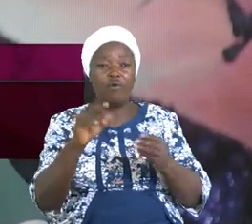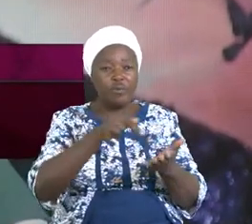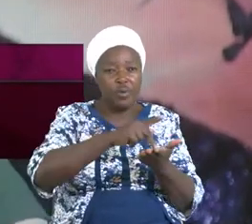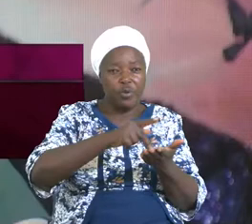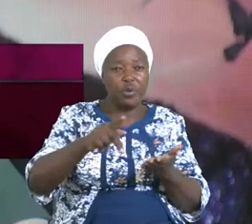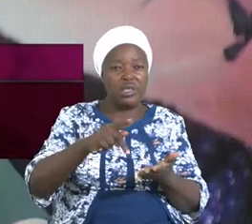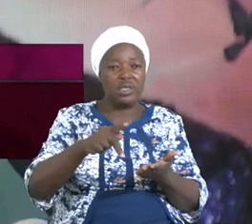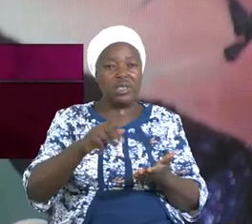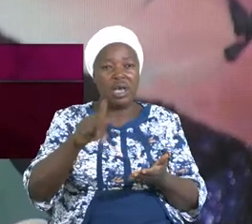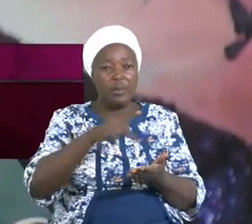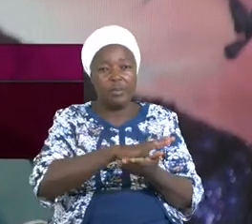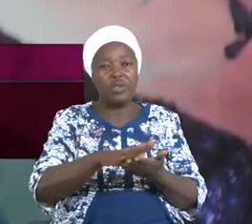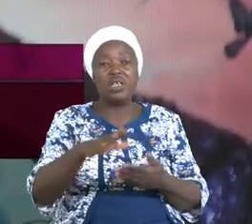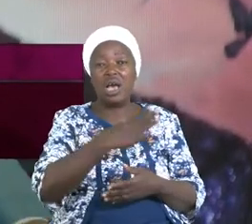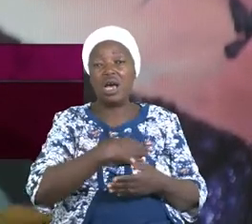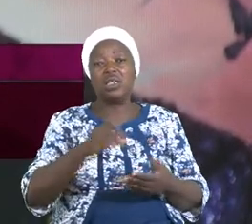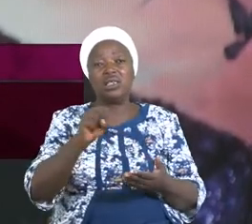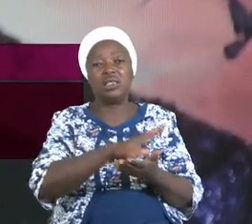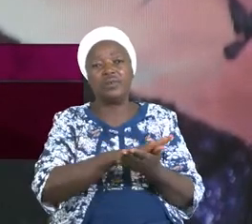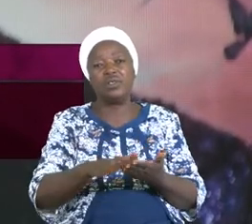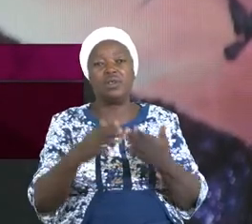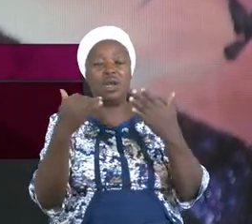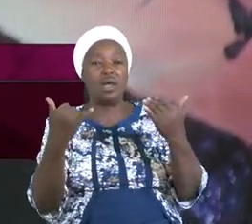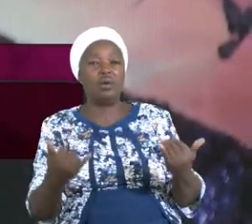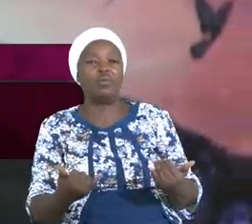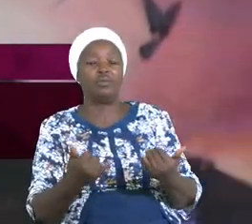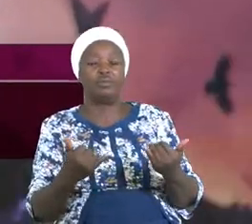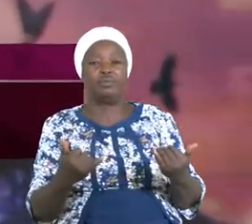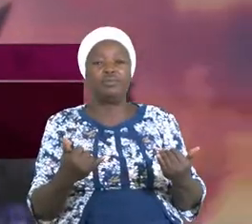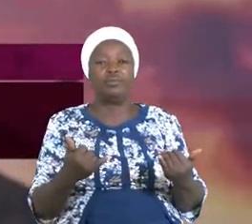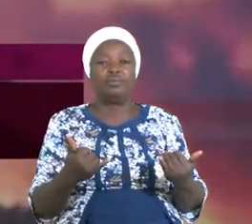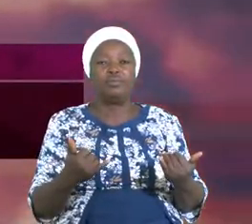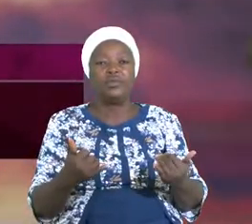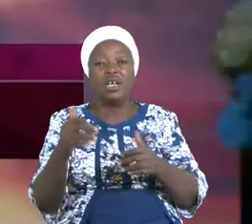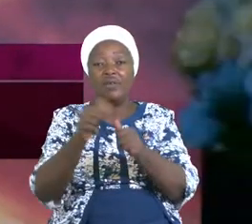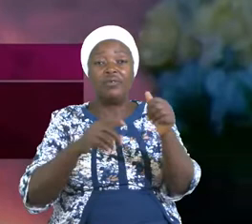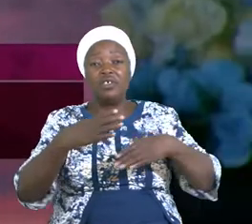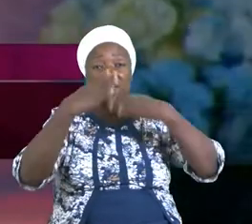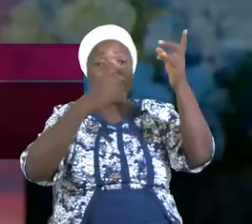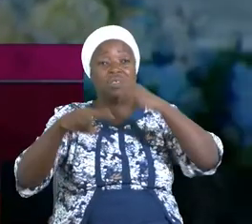and sanctification. Now, everybody say now.